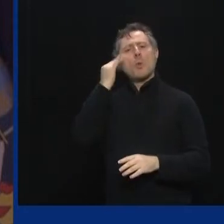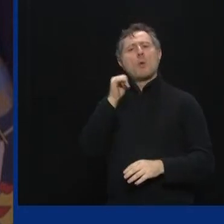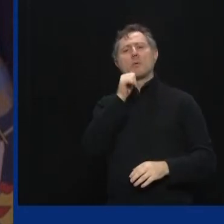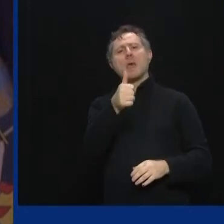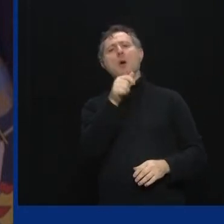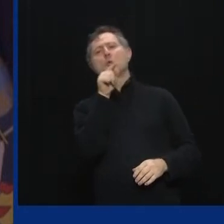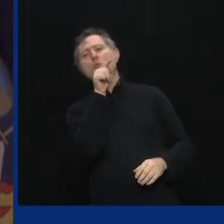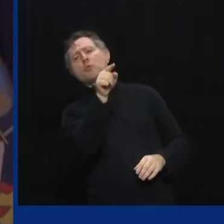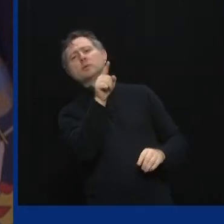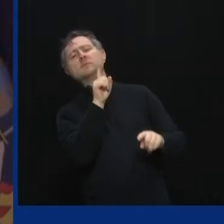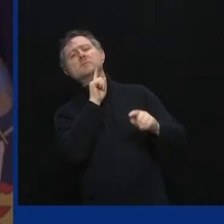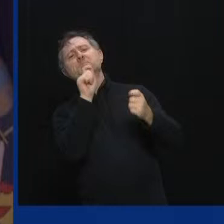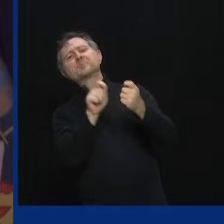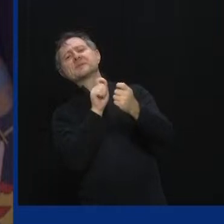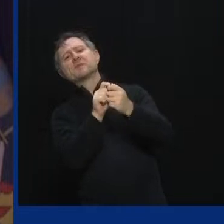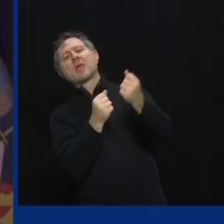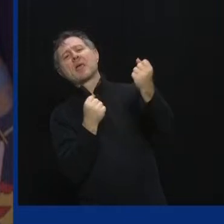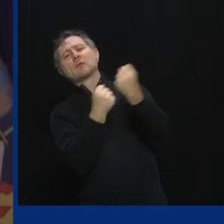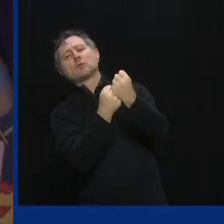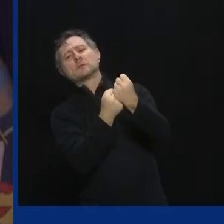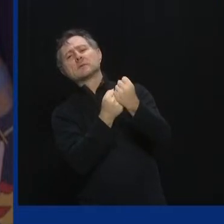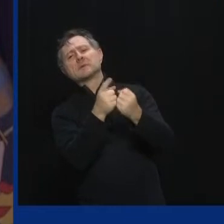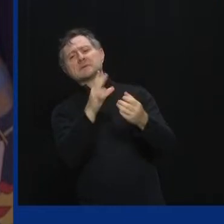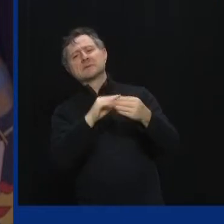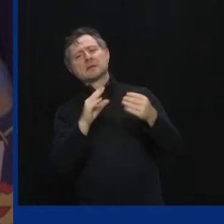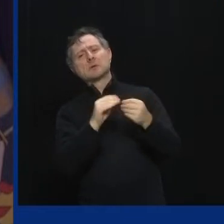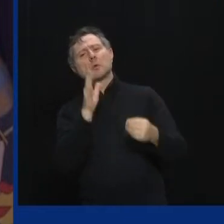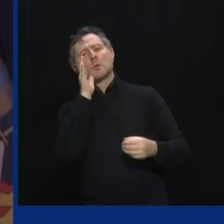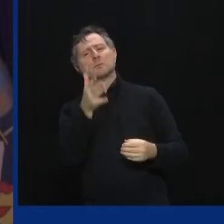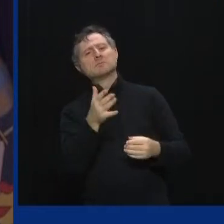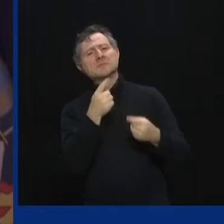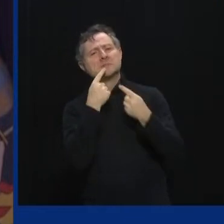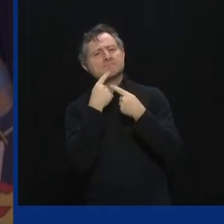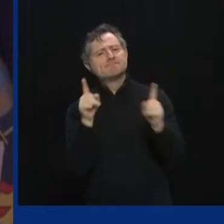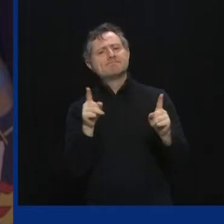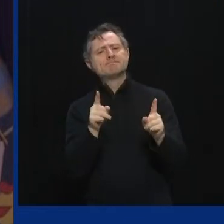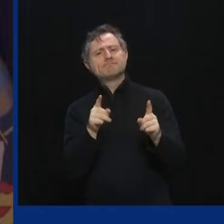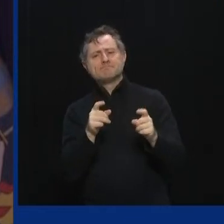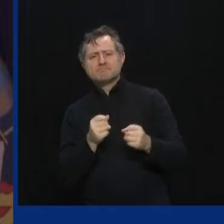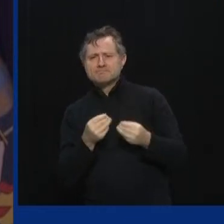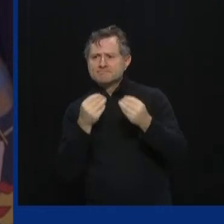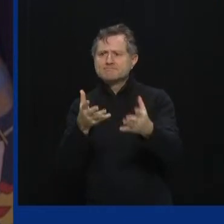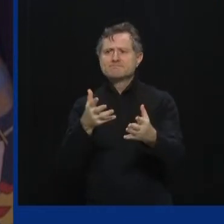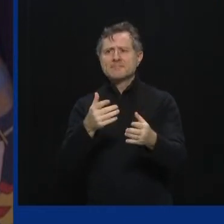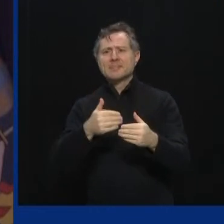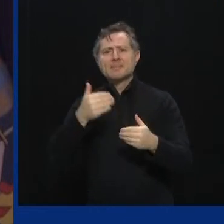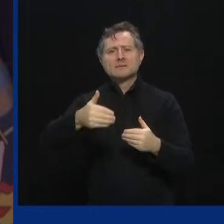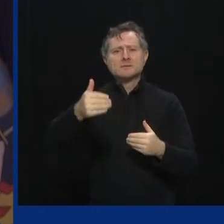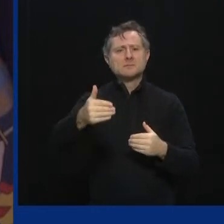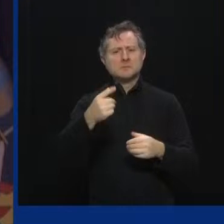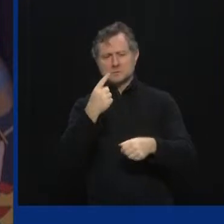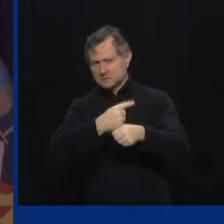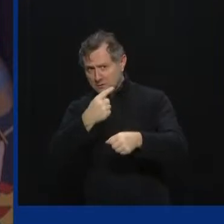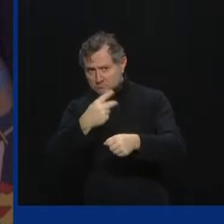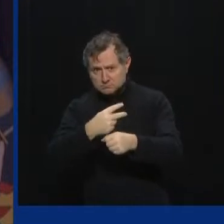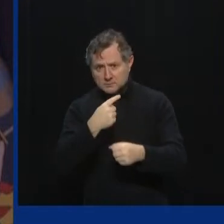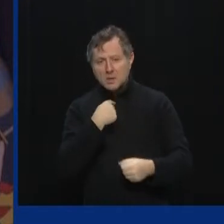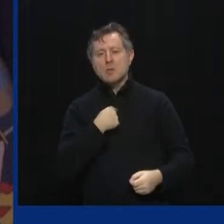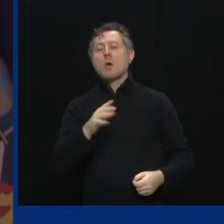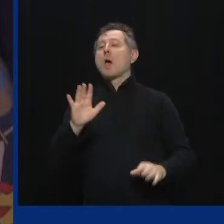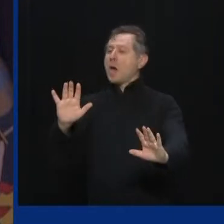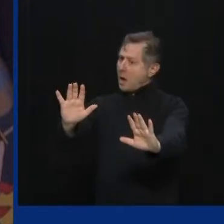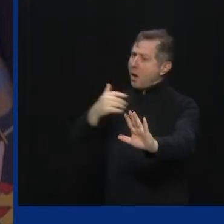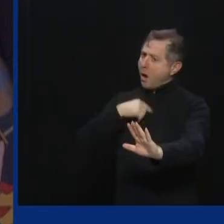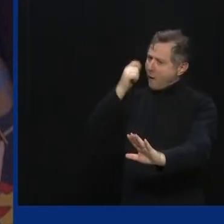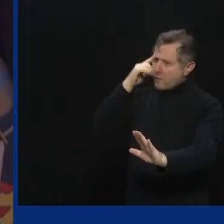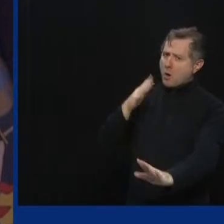people. You know, you just said you're going to spend the next couple of weeks. It is a unique circumstance. It is a unique. Well, we have two Democrats running in